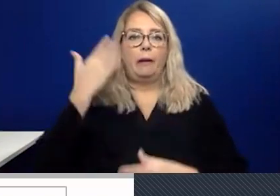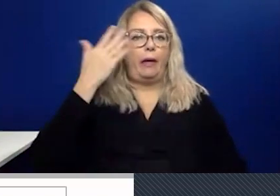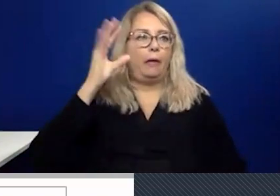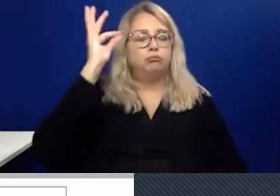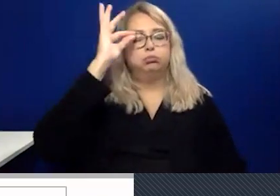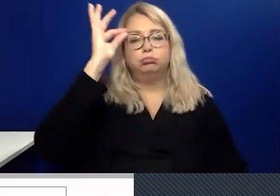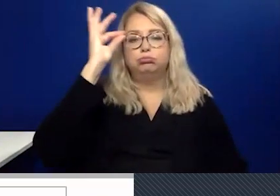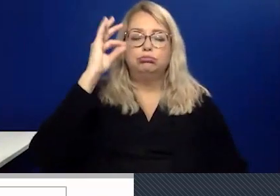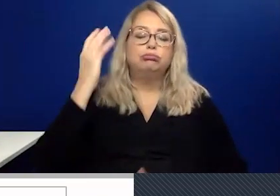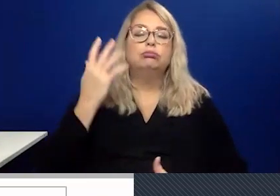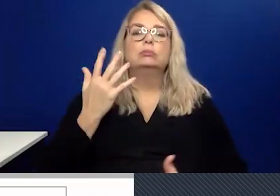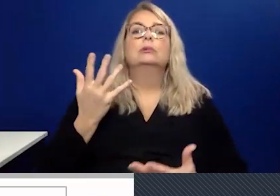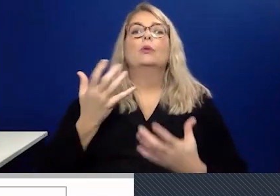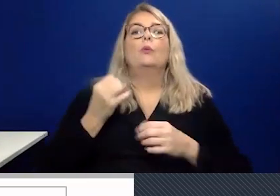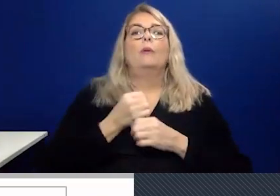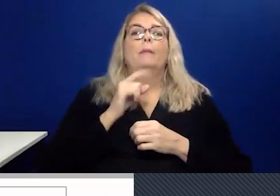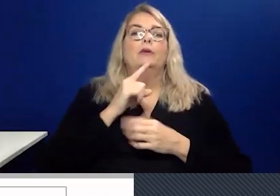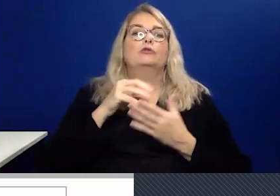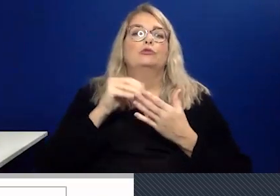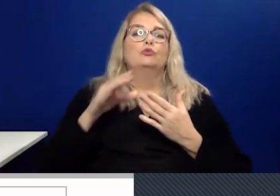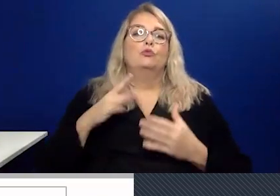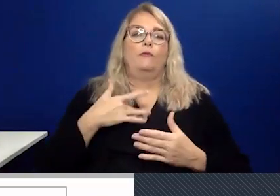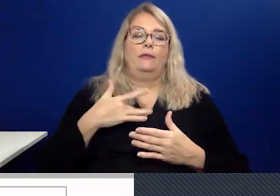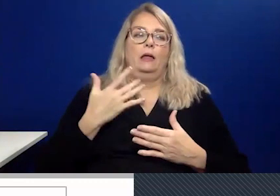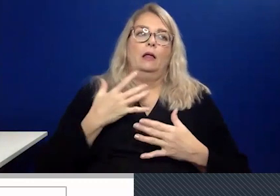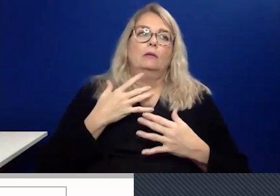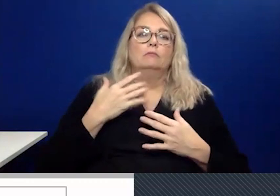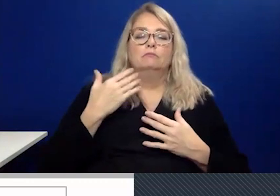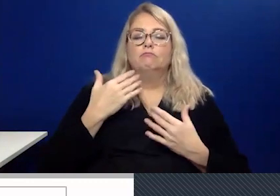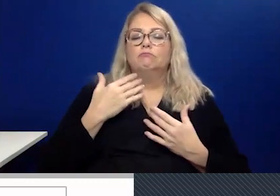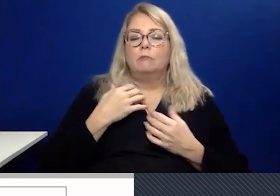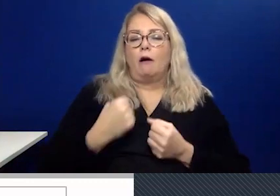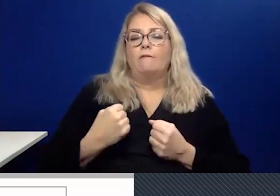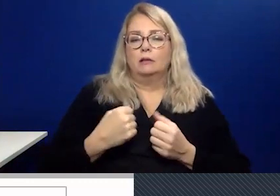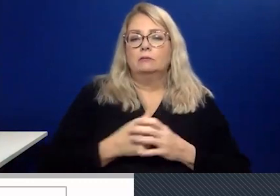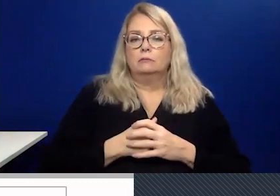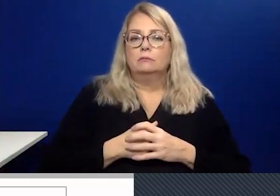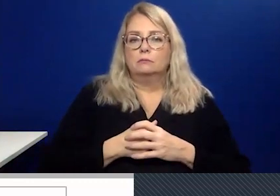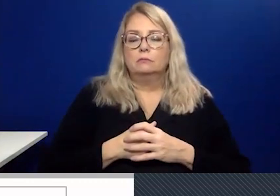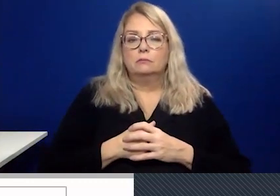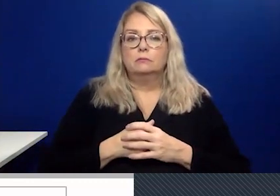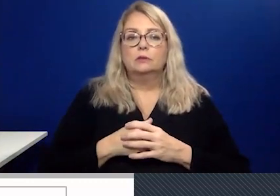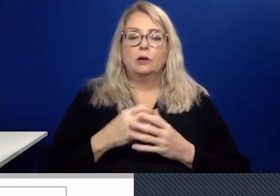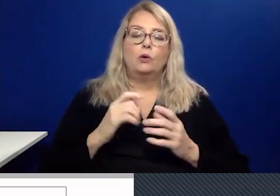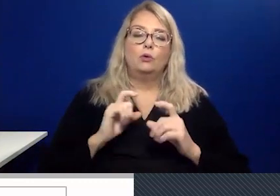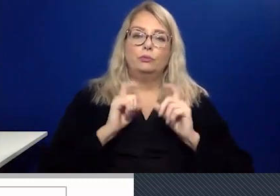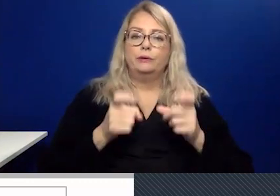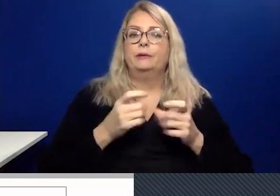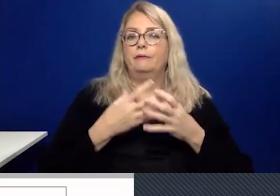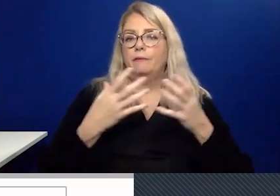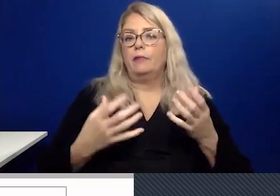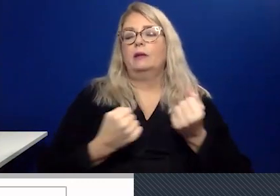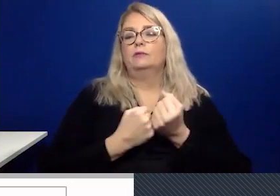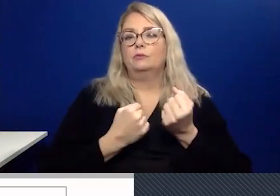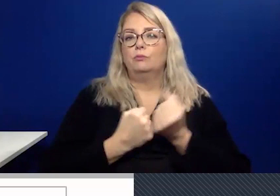We always want to make sure that they feel confident in what it is they're signing up for with us. So we do get a lot of support from the adult